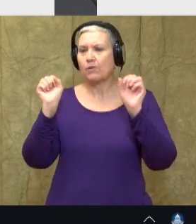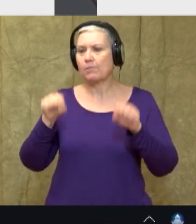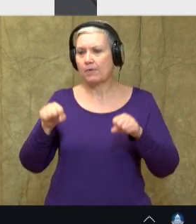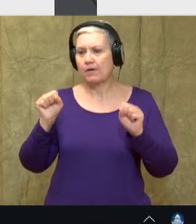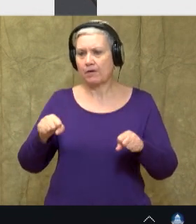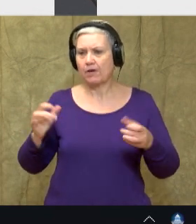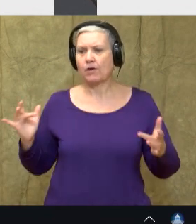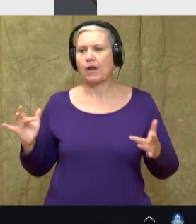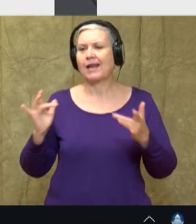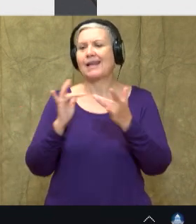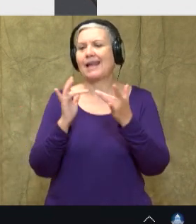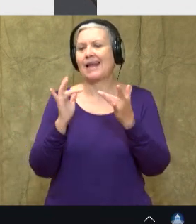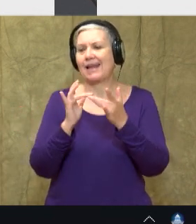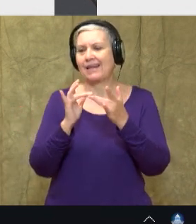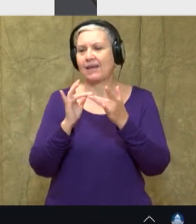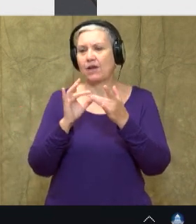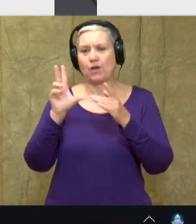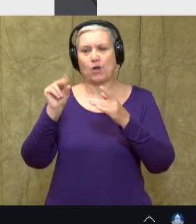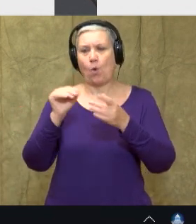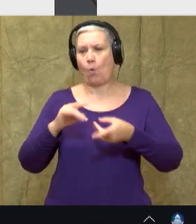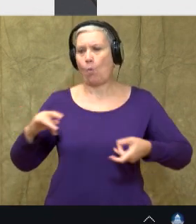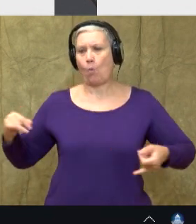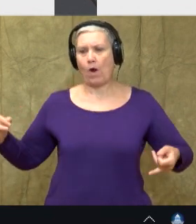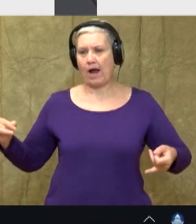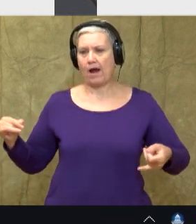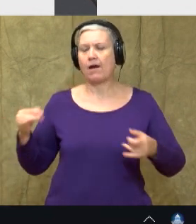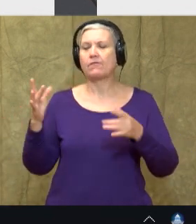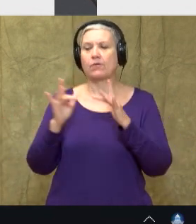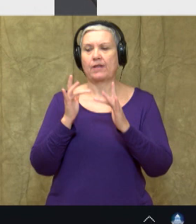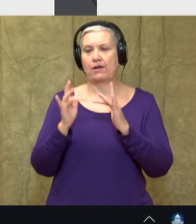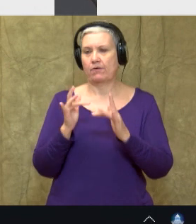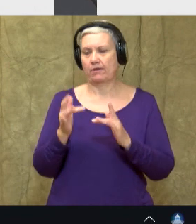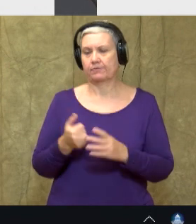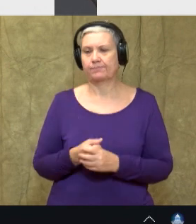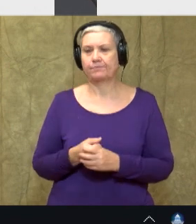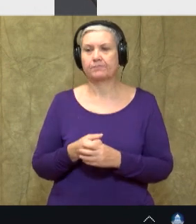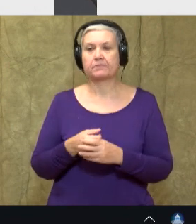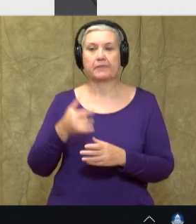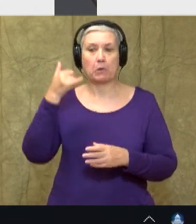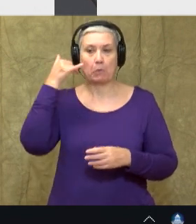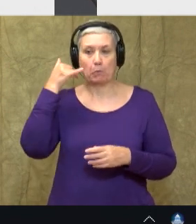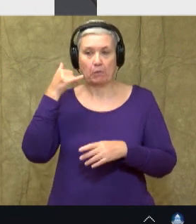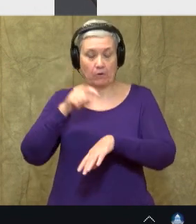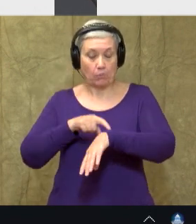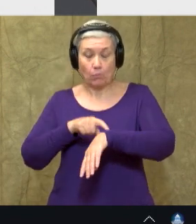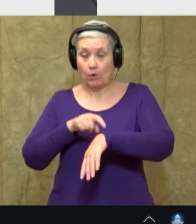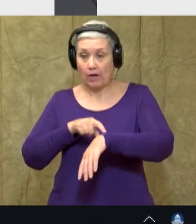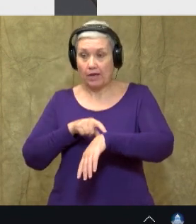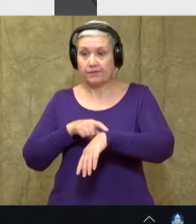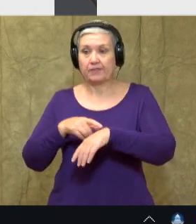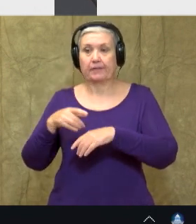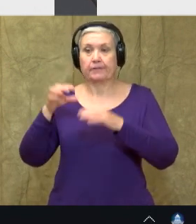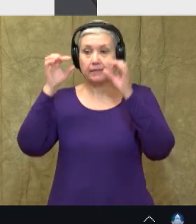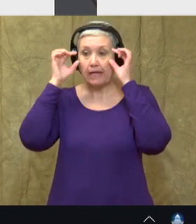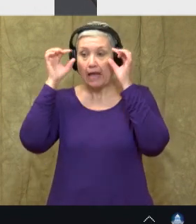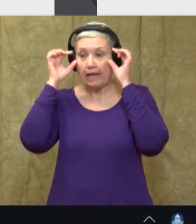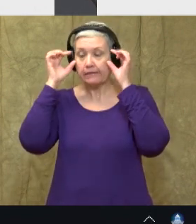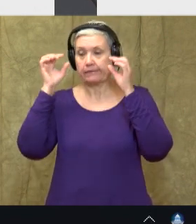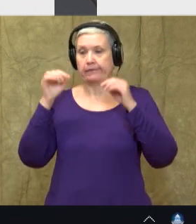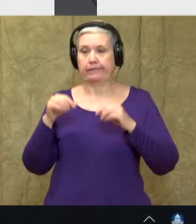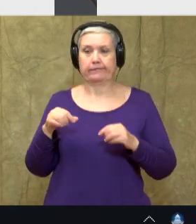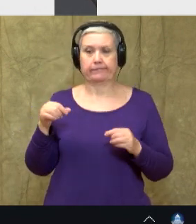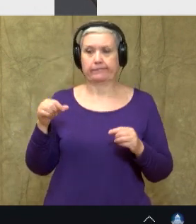connect wirelessly to the internet. Today, watches, glasses, cars, and more are being built to be